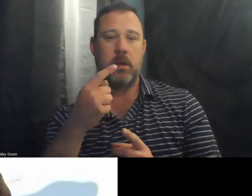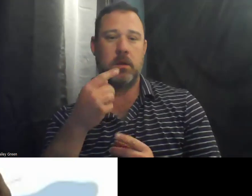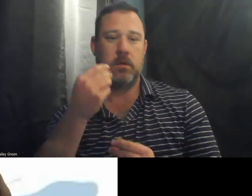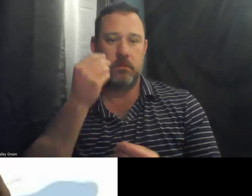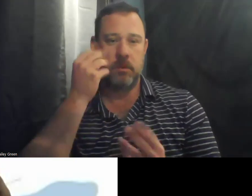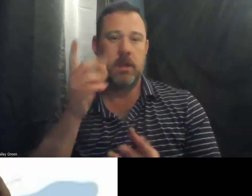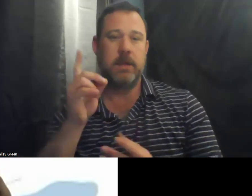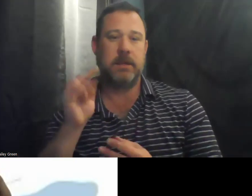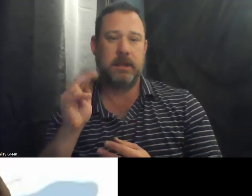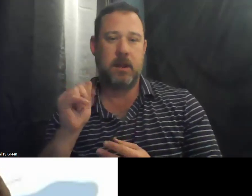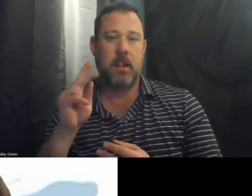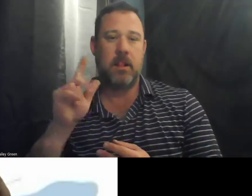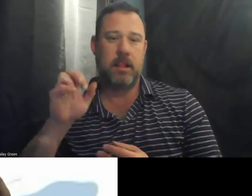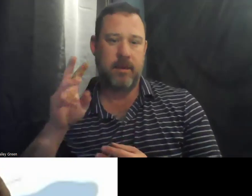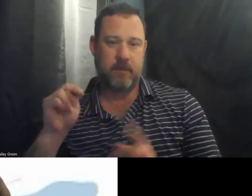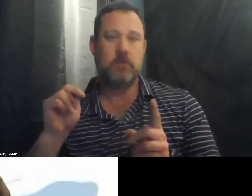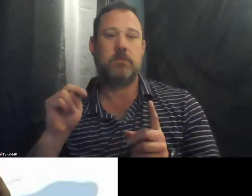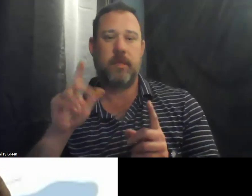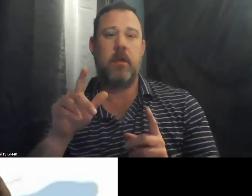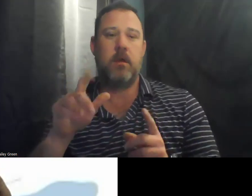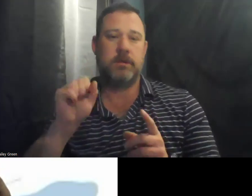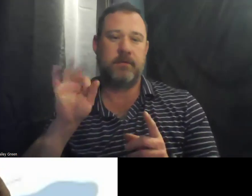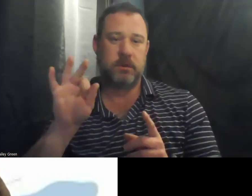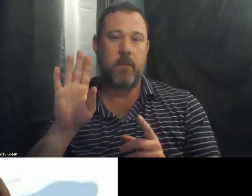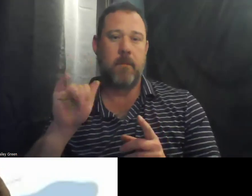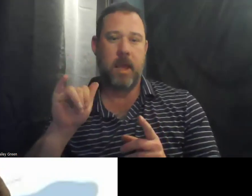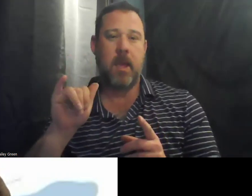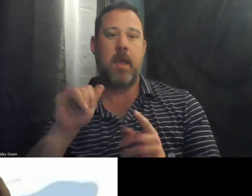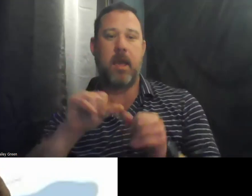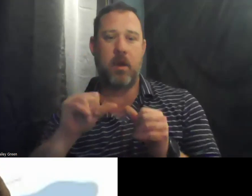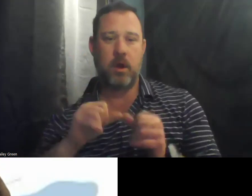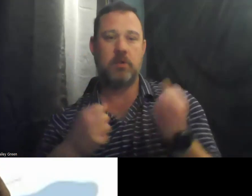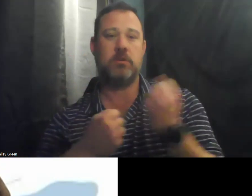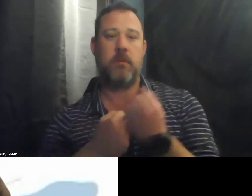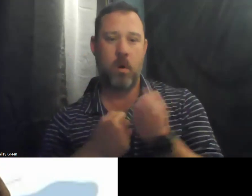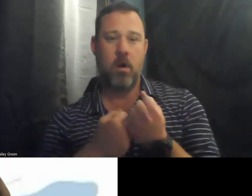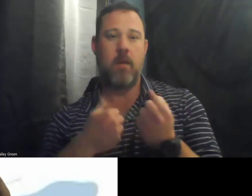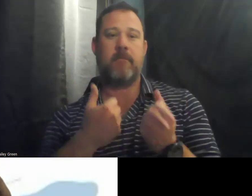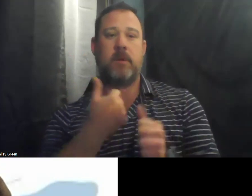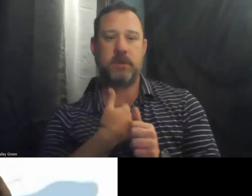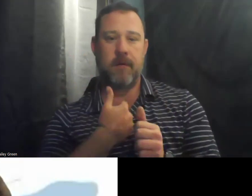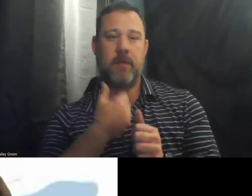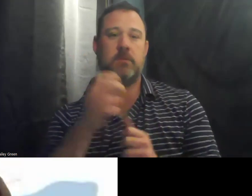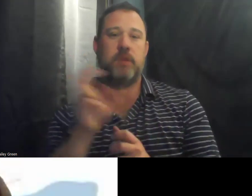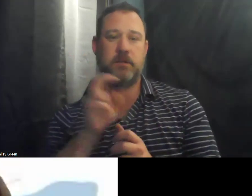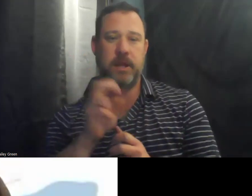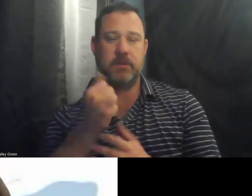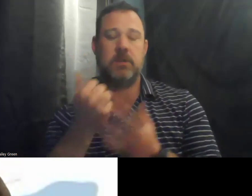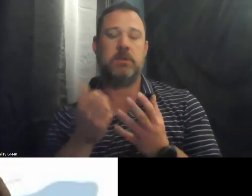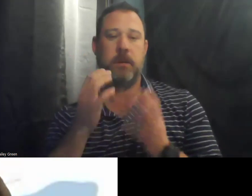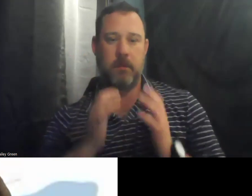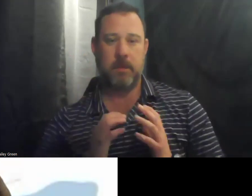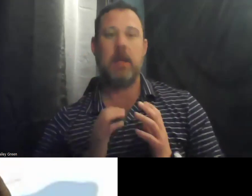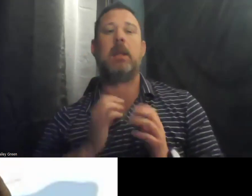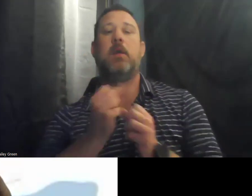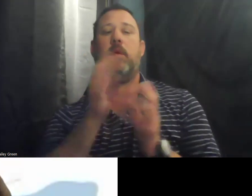Dina Levin's group, Seamless Bay Area, for all their support of me as chair of the transportation subcommittee.